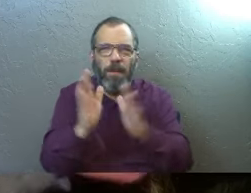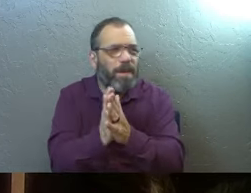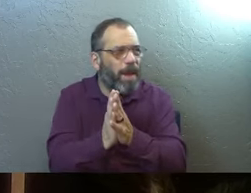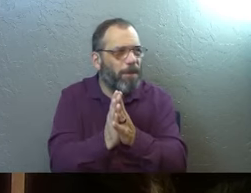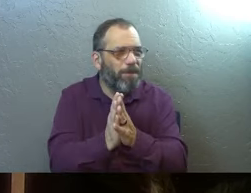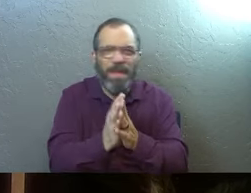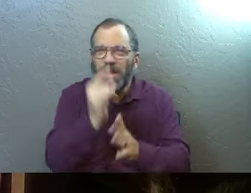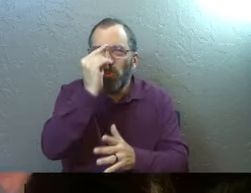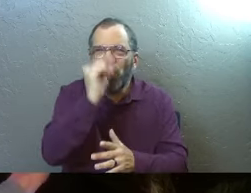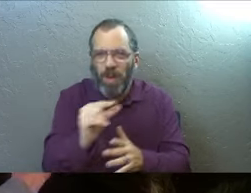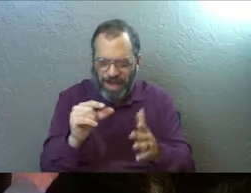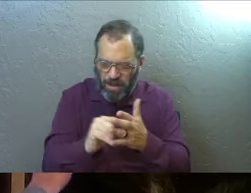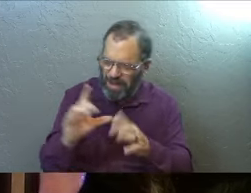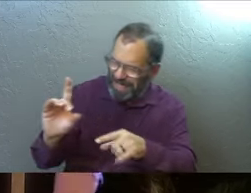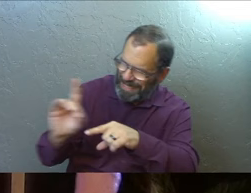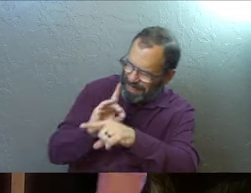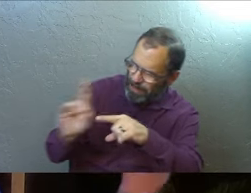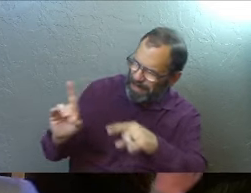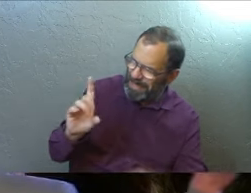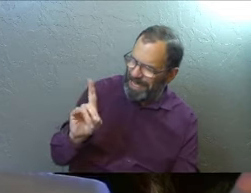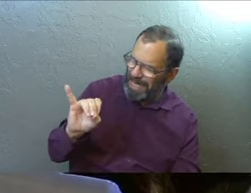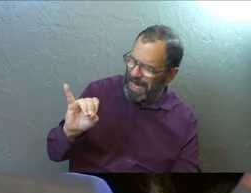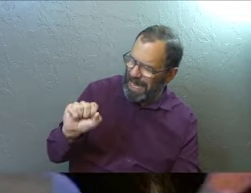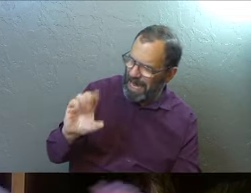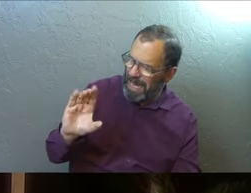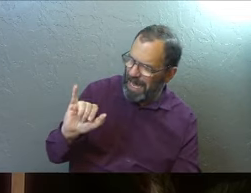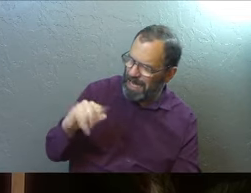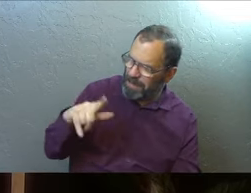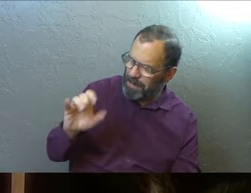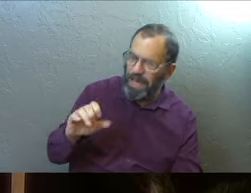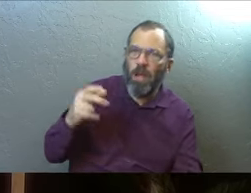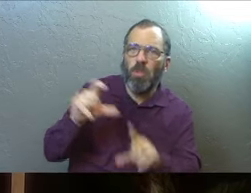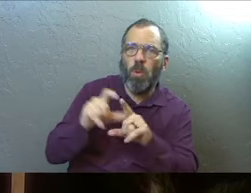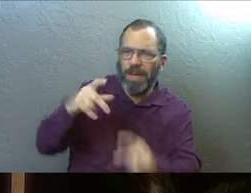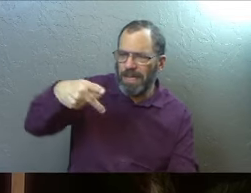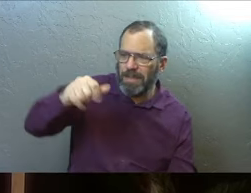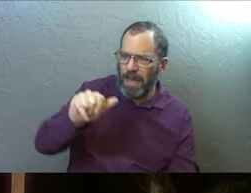you the Greek here on that word discipline. It is paideia.